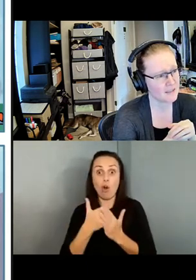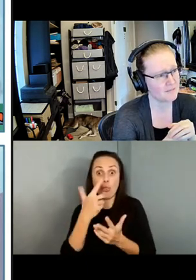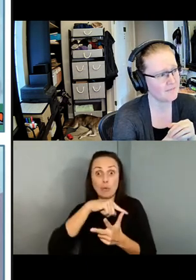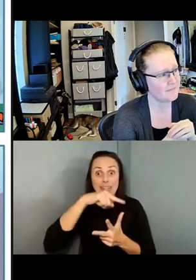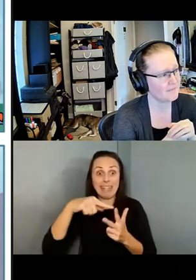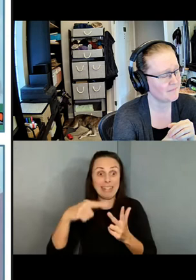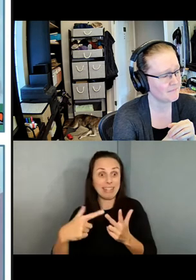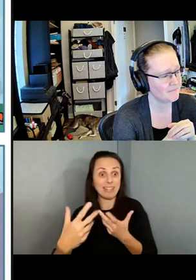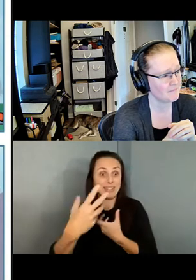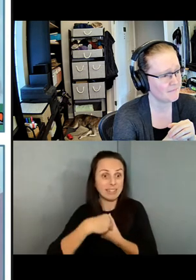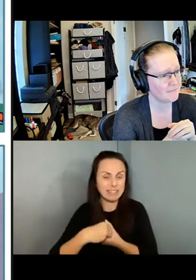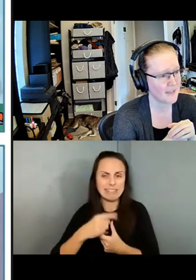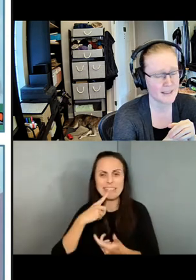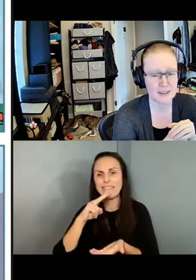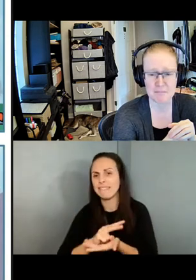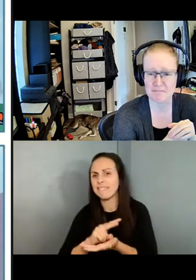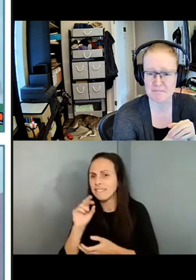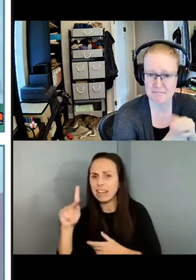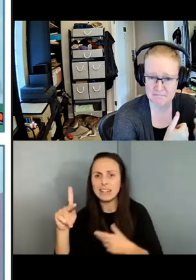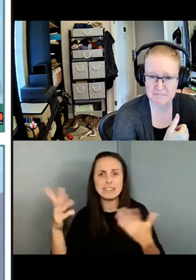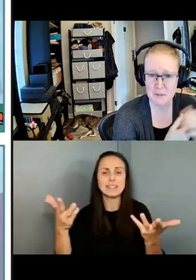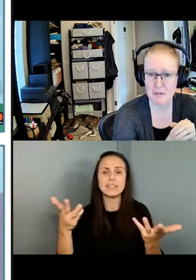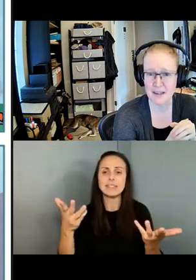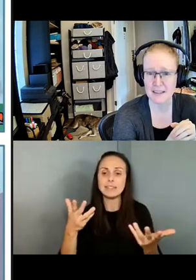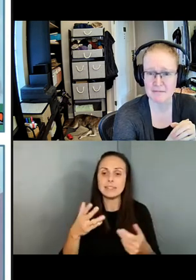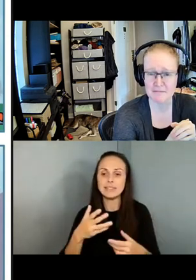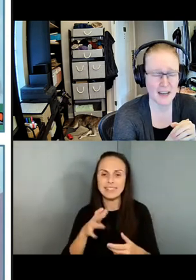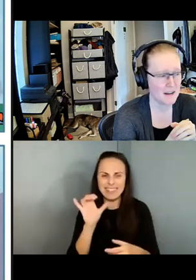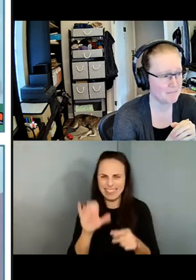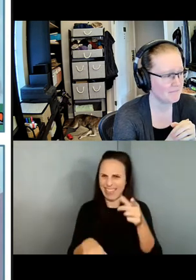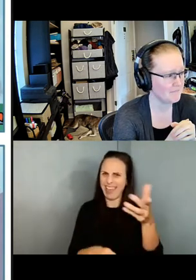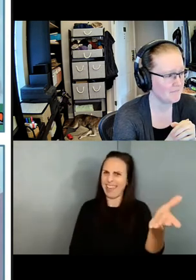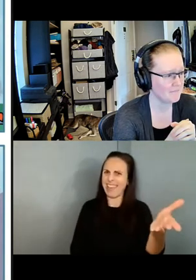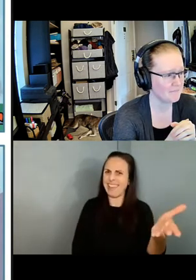fuck. That's a pretty